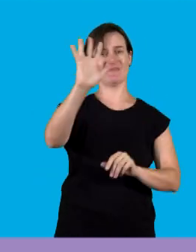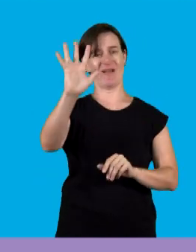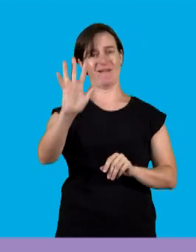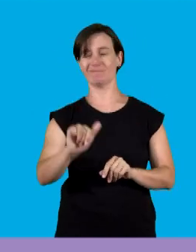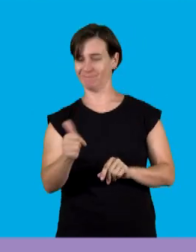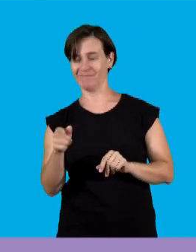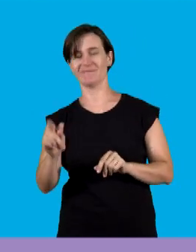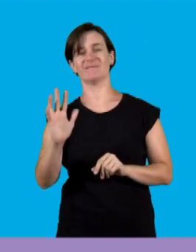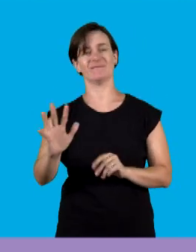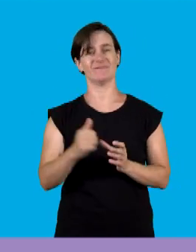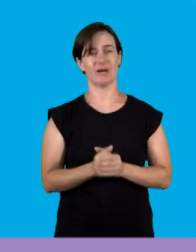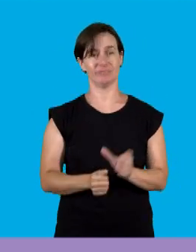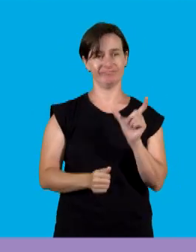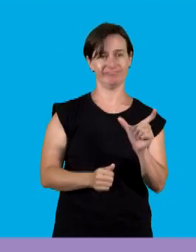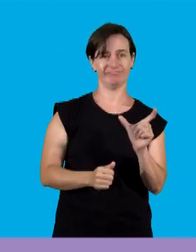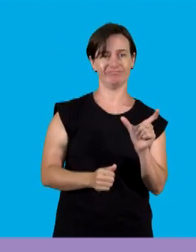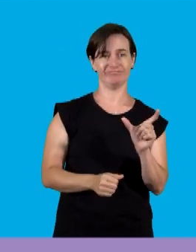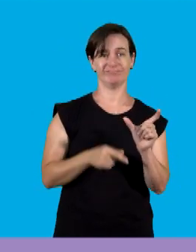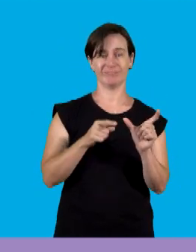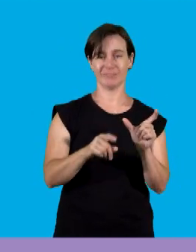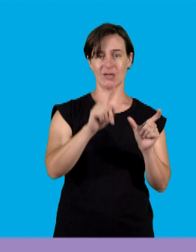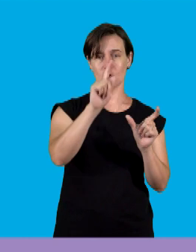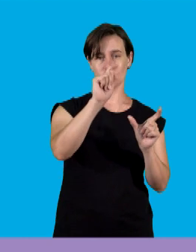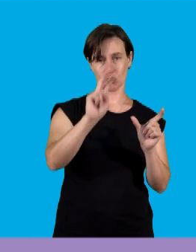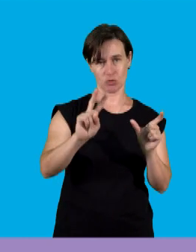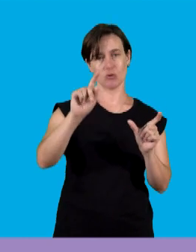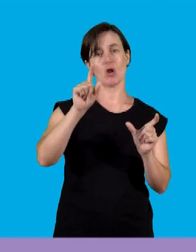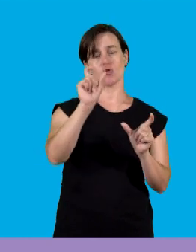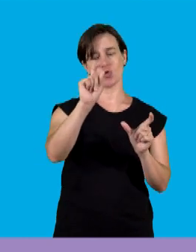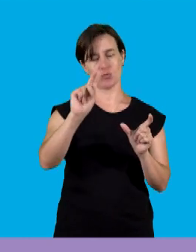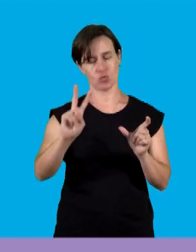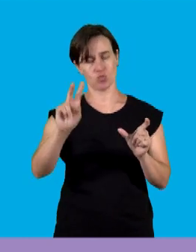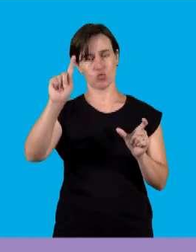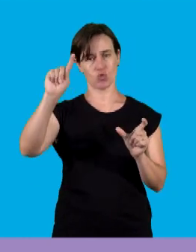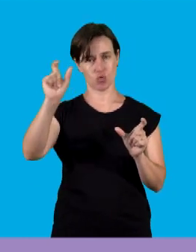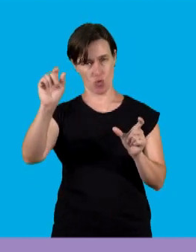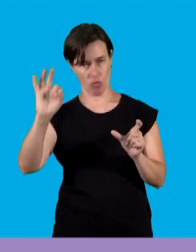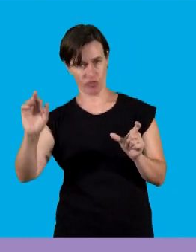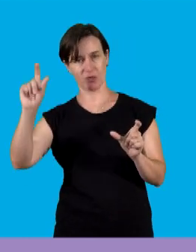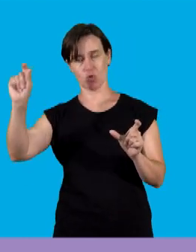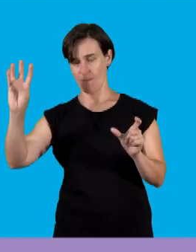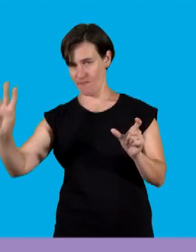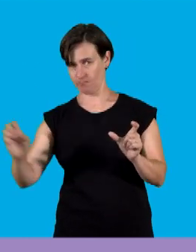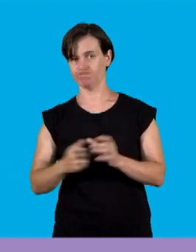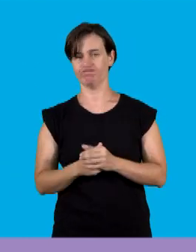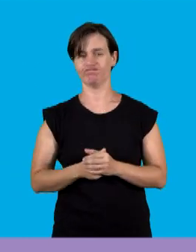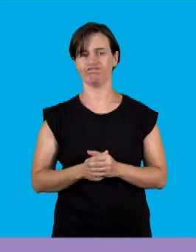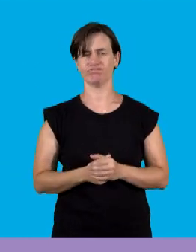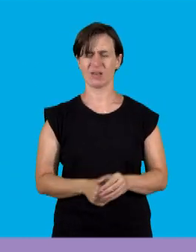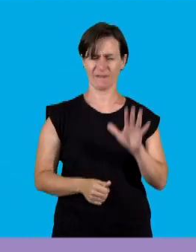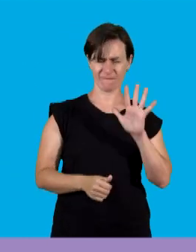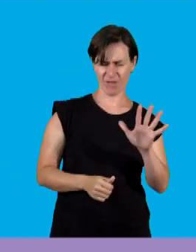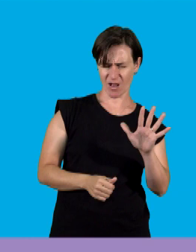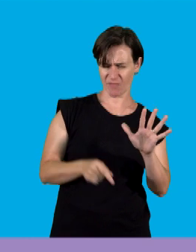second term. Remember, this is the first term, the second term, the third term, and the fourth term. Then